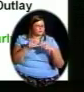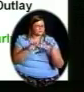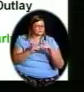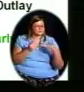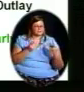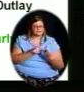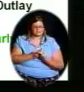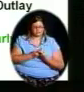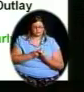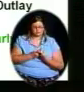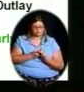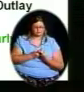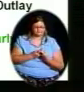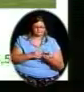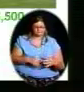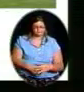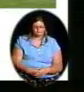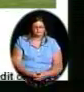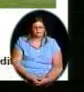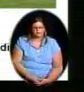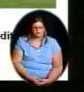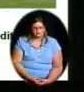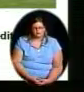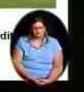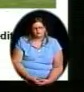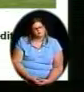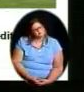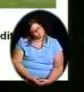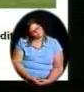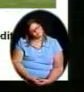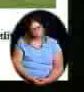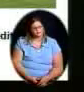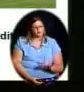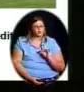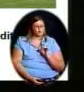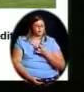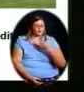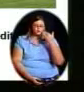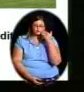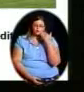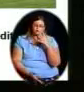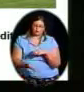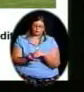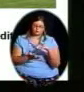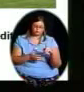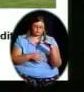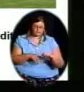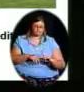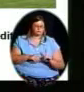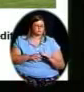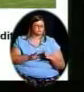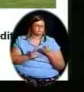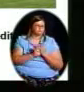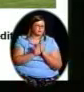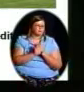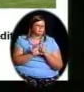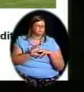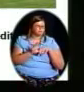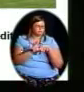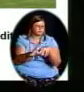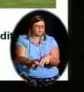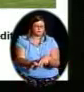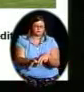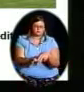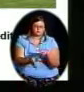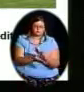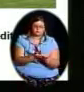pictorial information a little bit later this evening. We also know we have to get our students to school. And, you know, busing can be